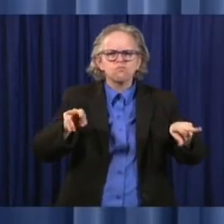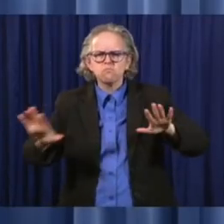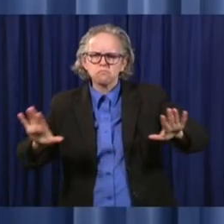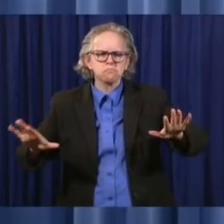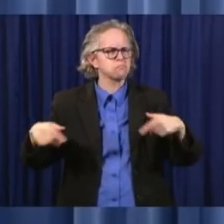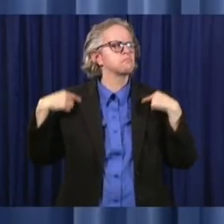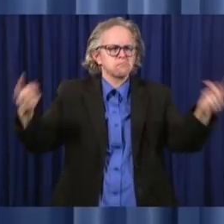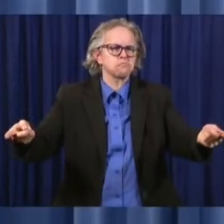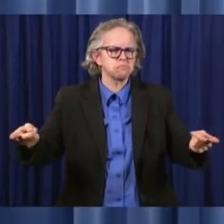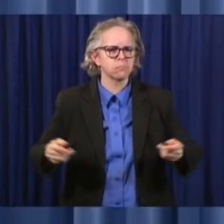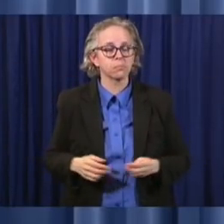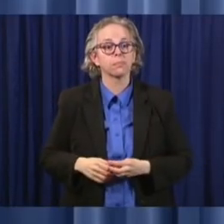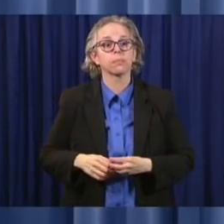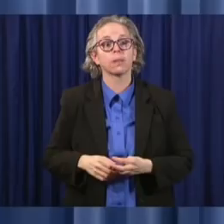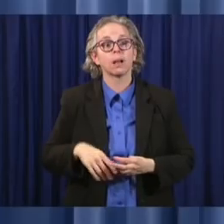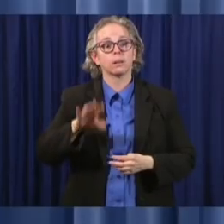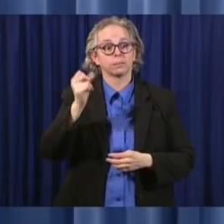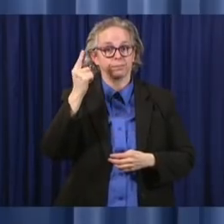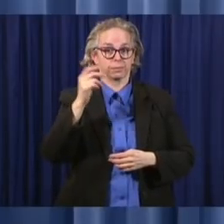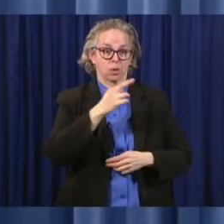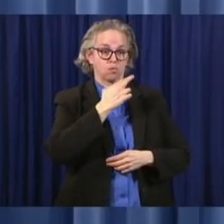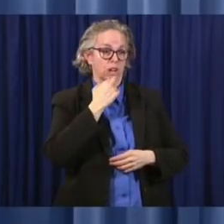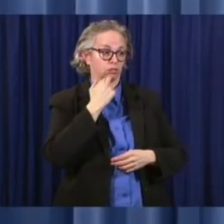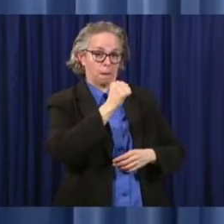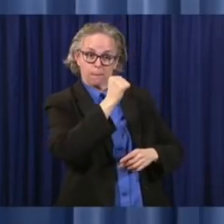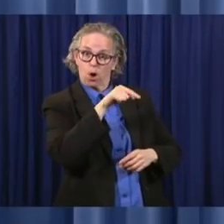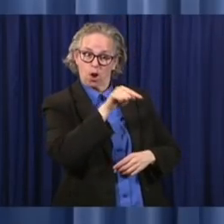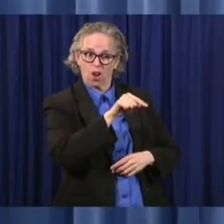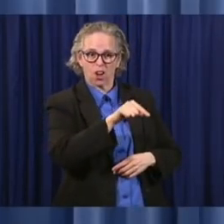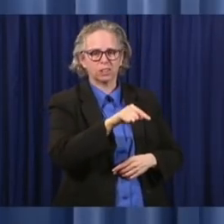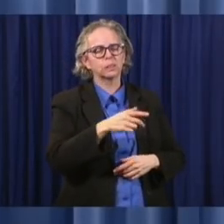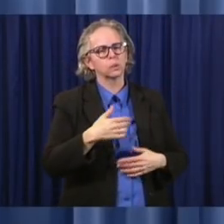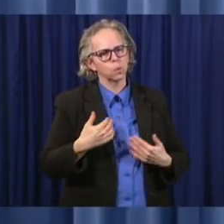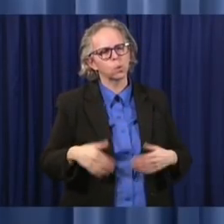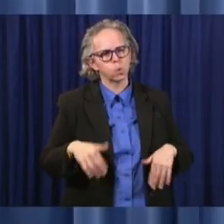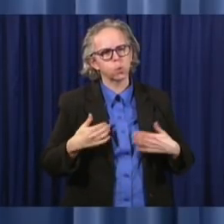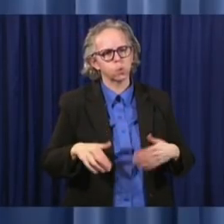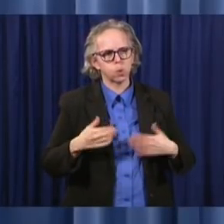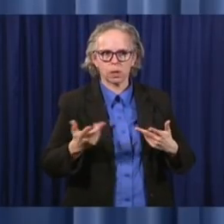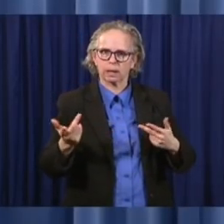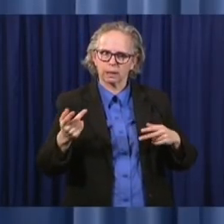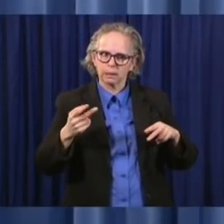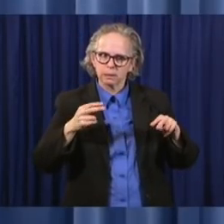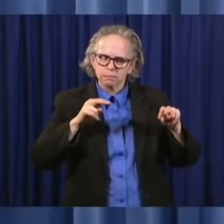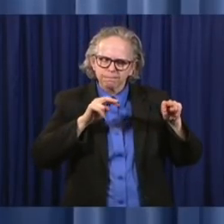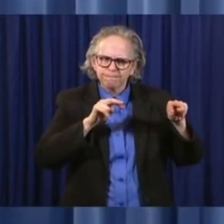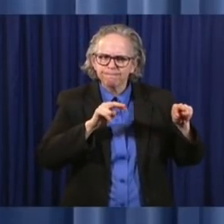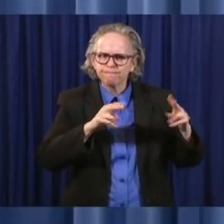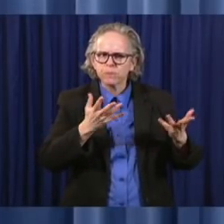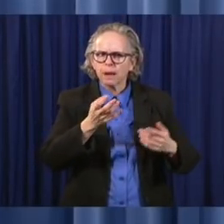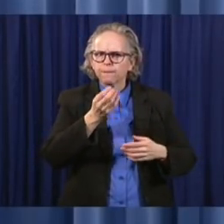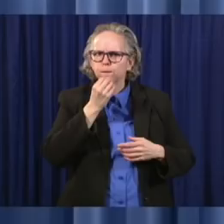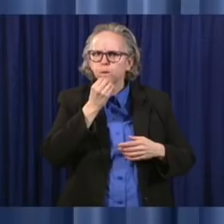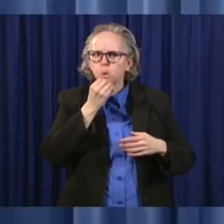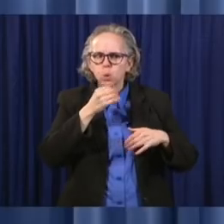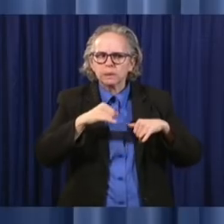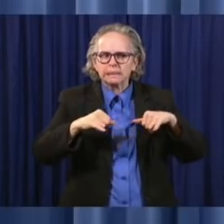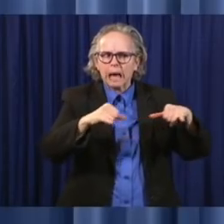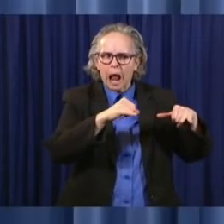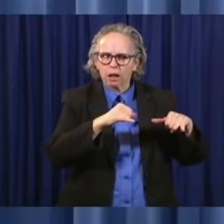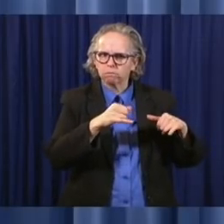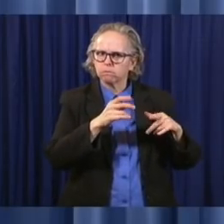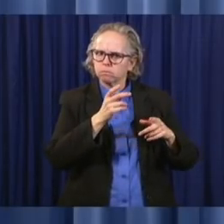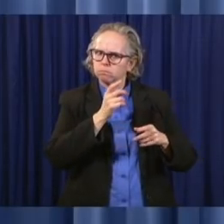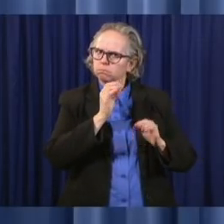the restaurants and bars, they're certainly regulated in regard to the Ohio food standards. The group that was